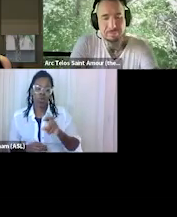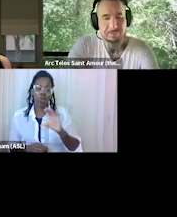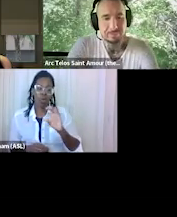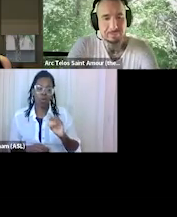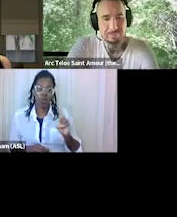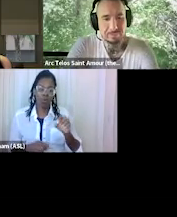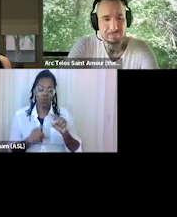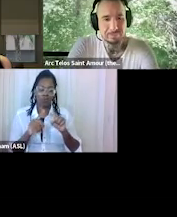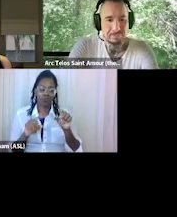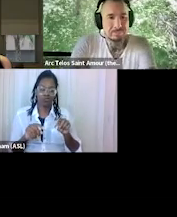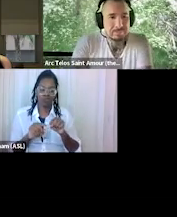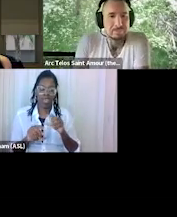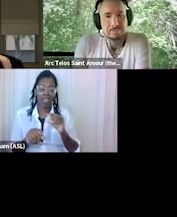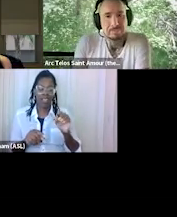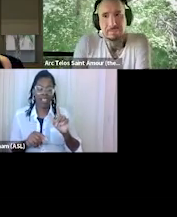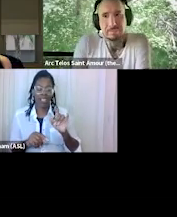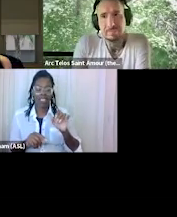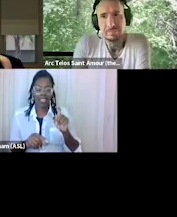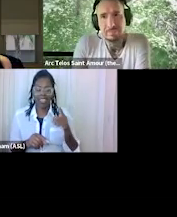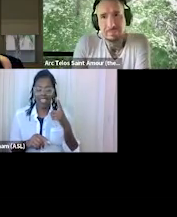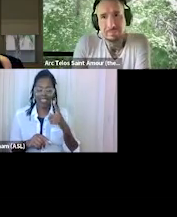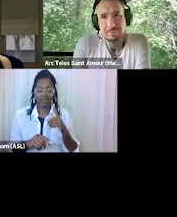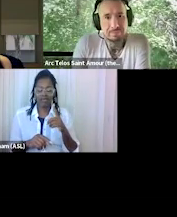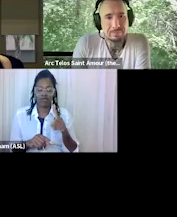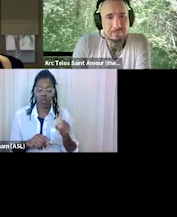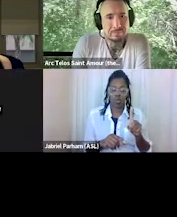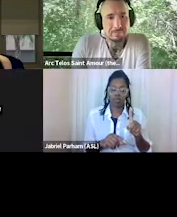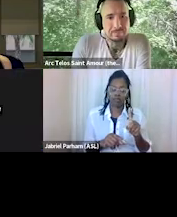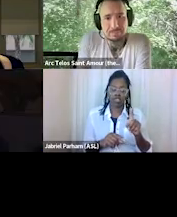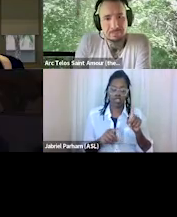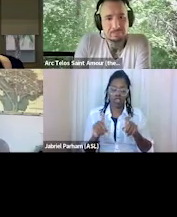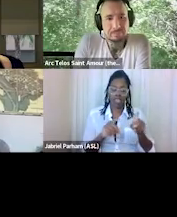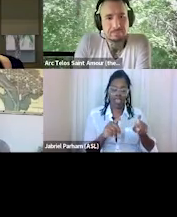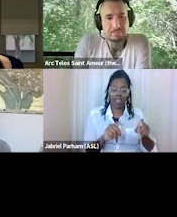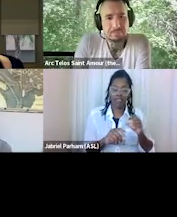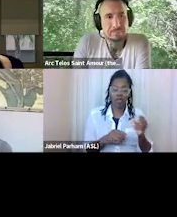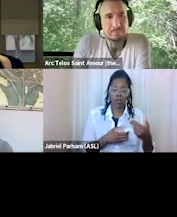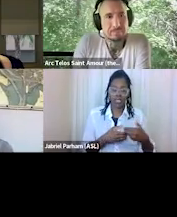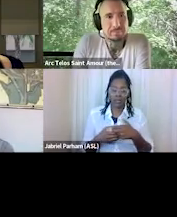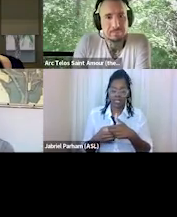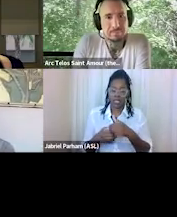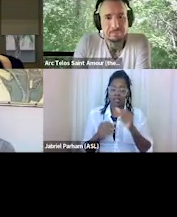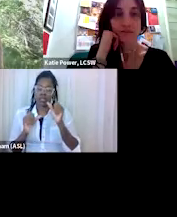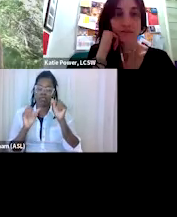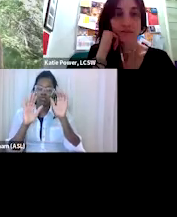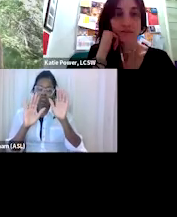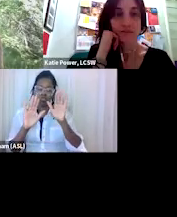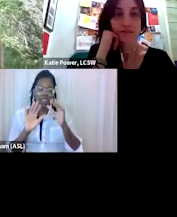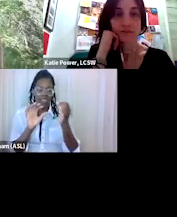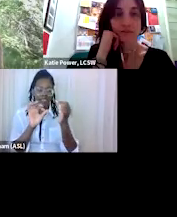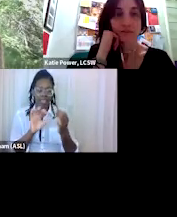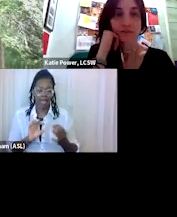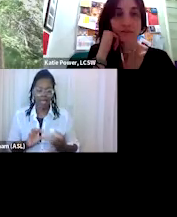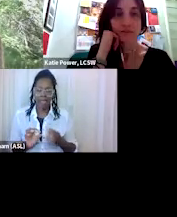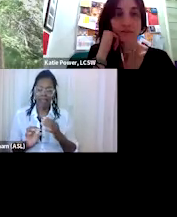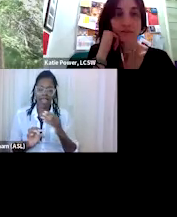for an evaluation and a certificate of participation. And just so everybody knows, all of the great feedback you are giving in the Q&A and on